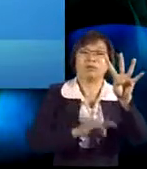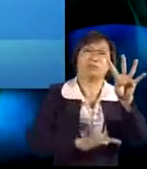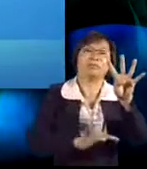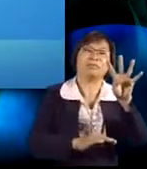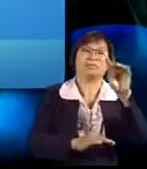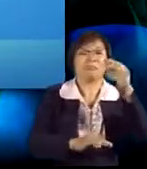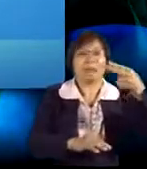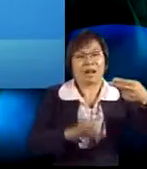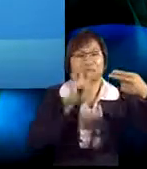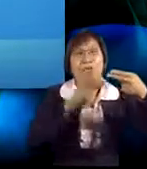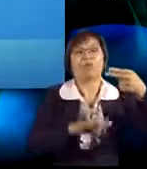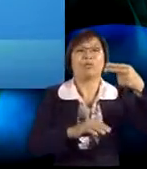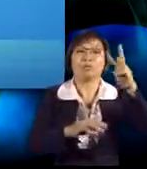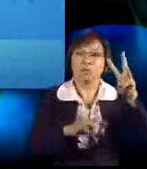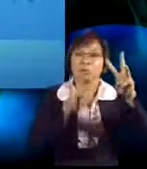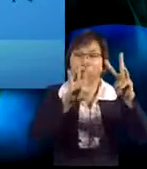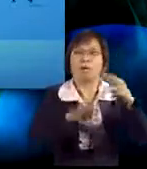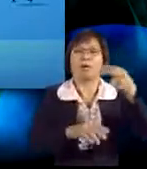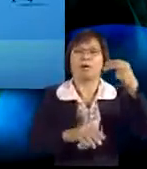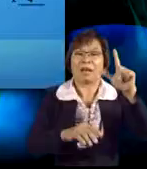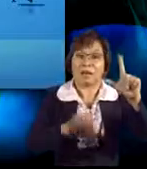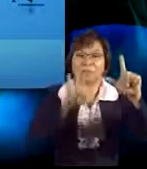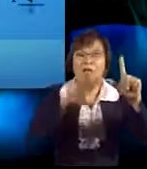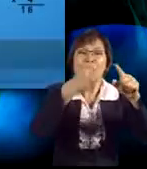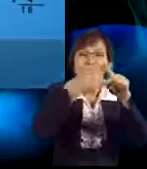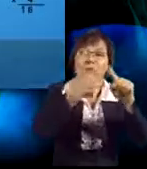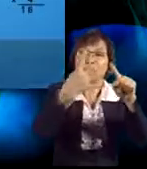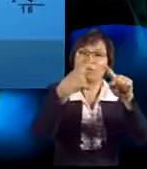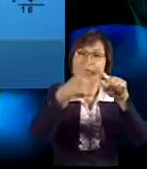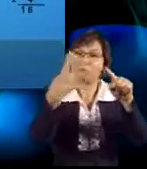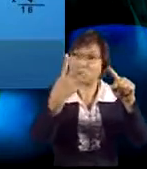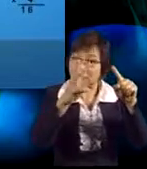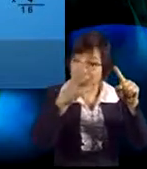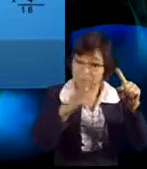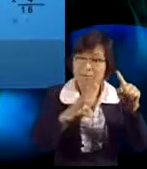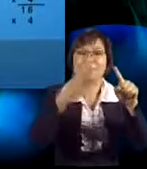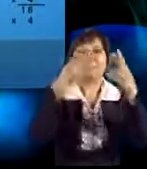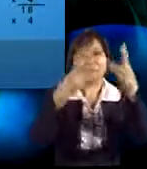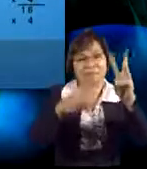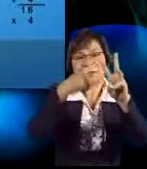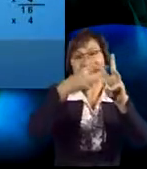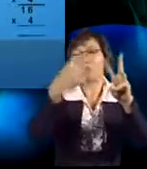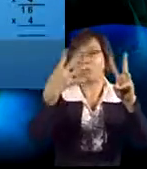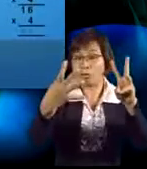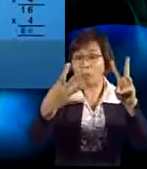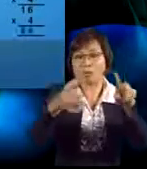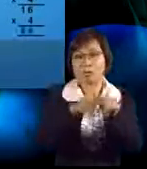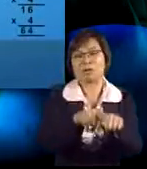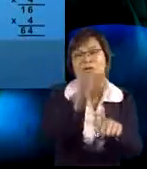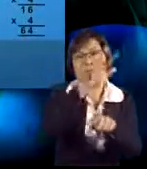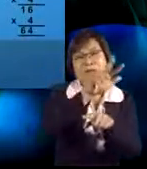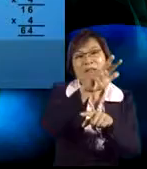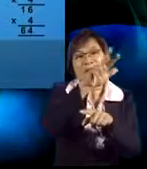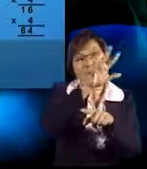meters height. So 4 multiplied by 4 equals to 16. and 16 multiplied by 4 equals